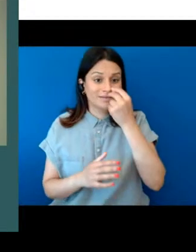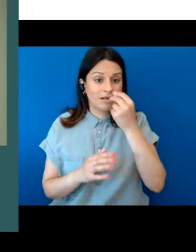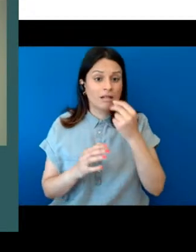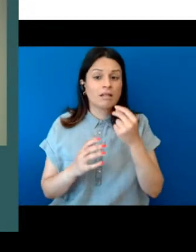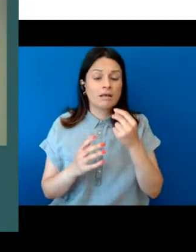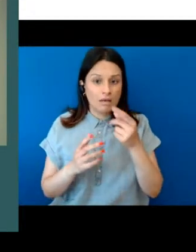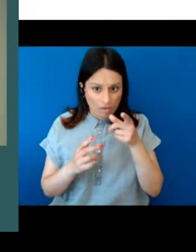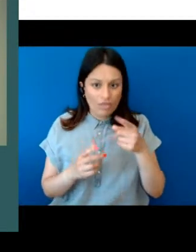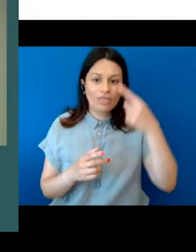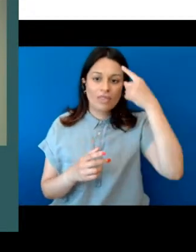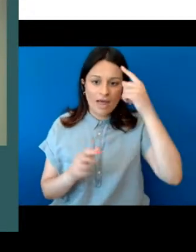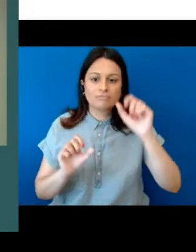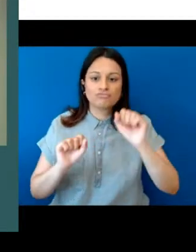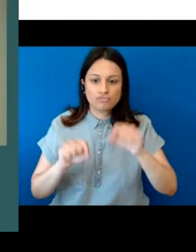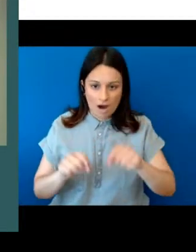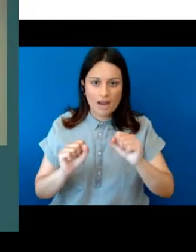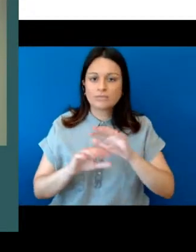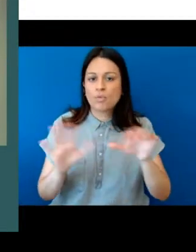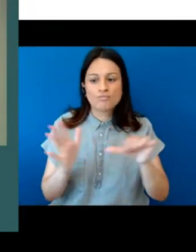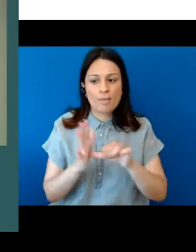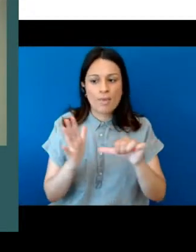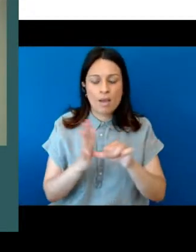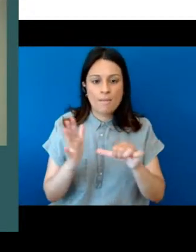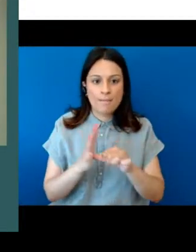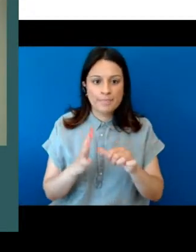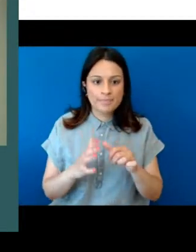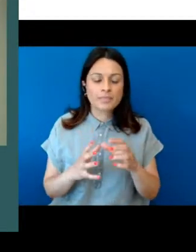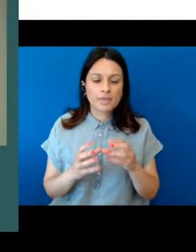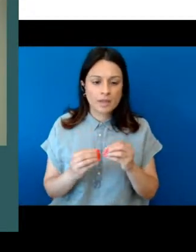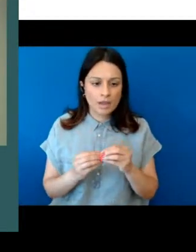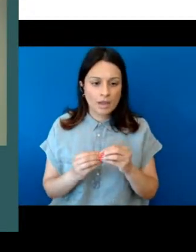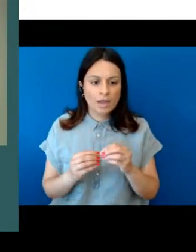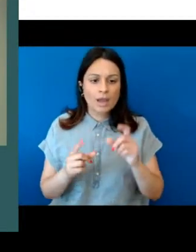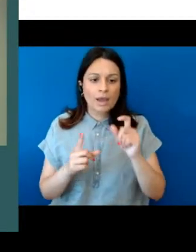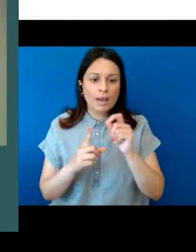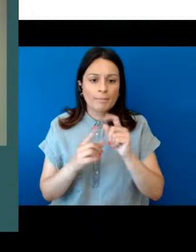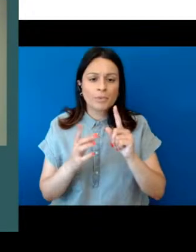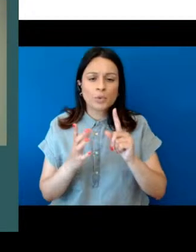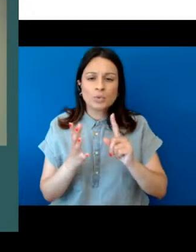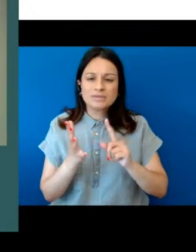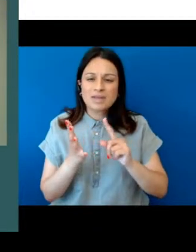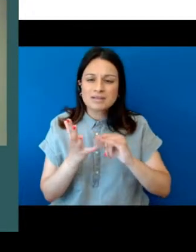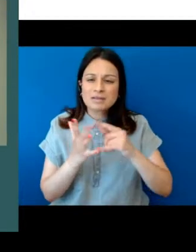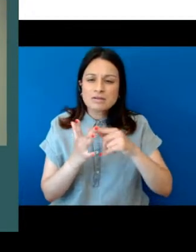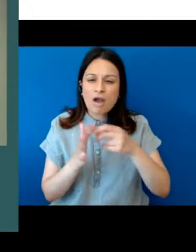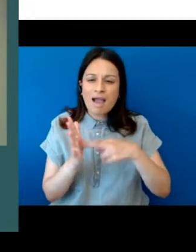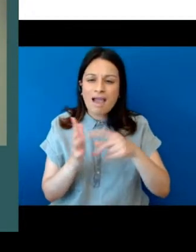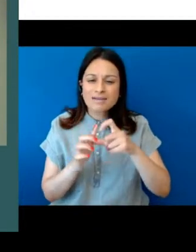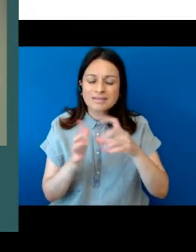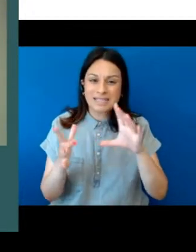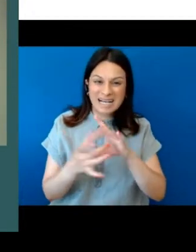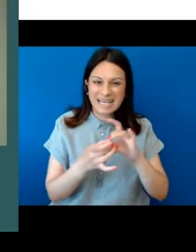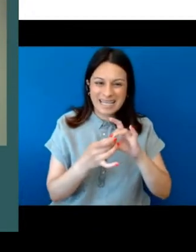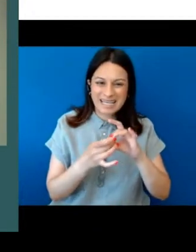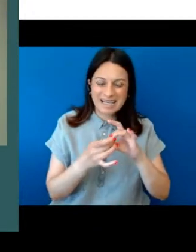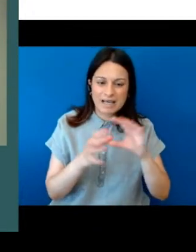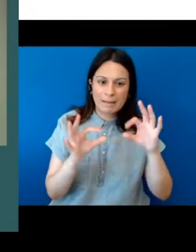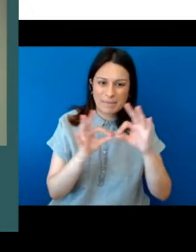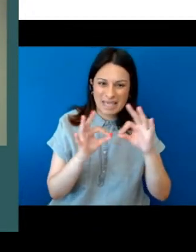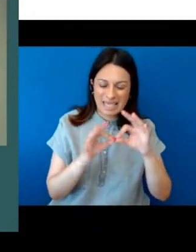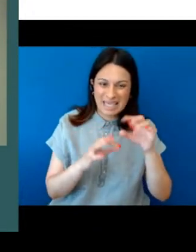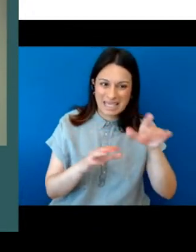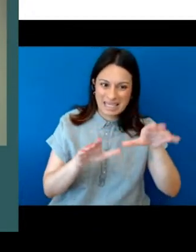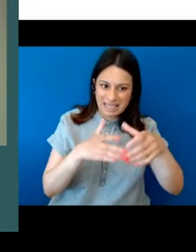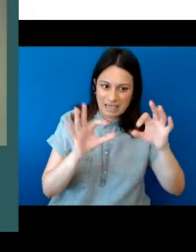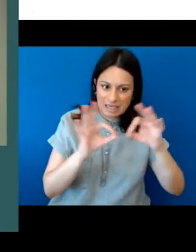not be a problem to this. I think budesonide has a category B for pregnancy, although its absorption is a little higher. But I would use